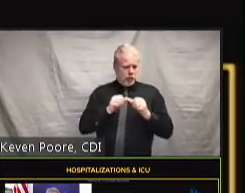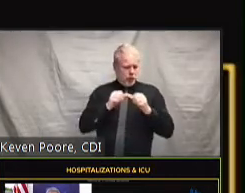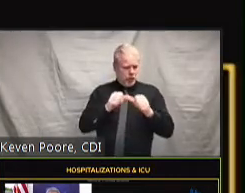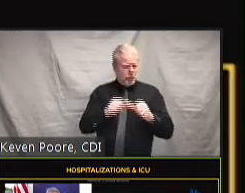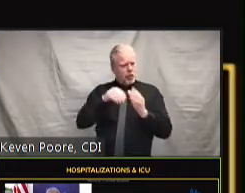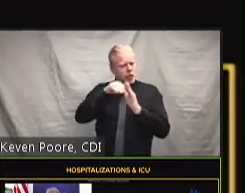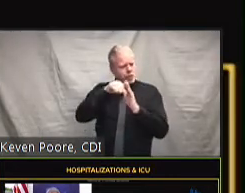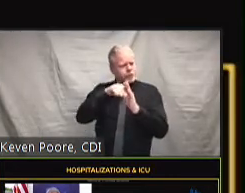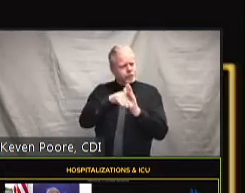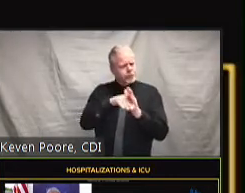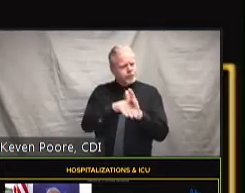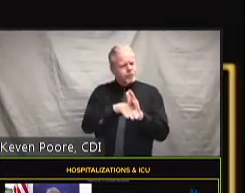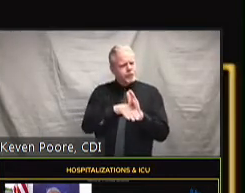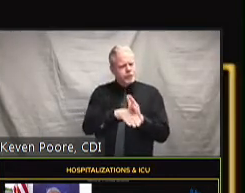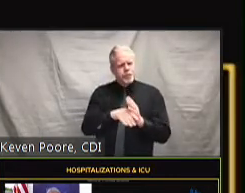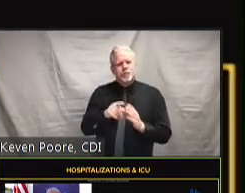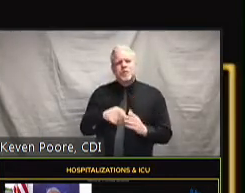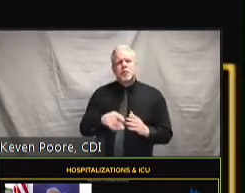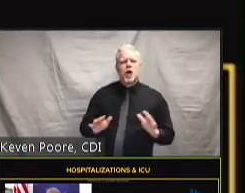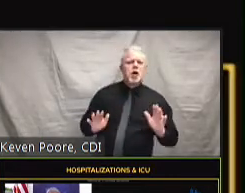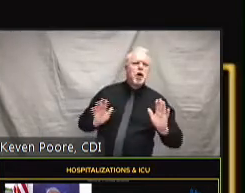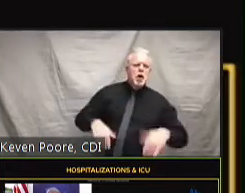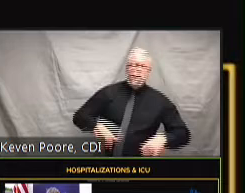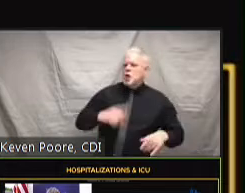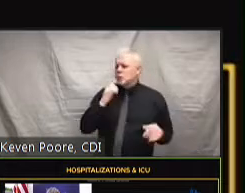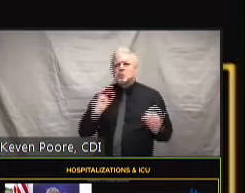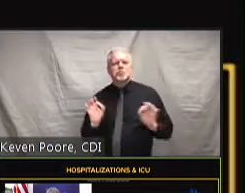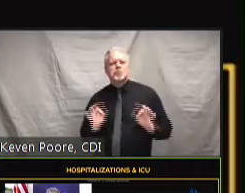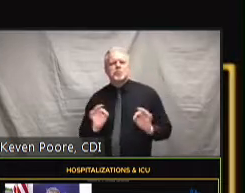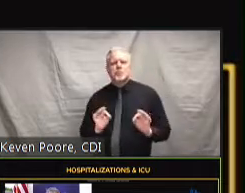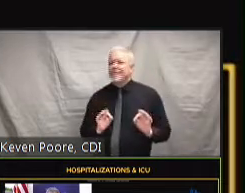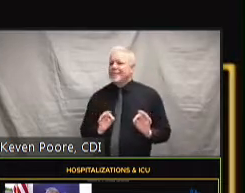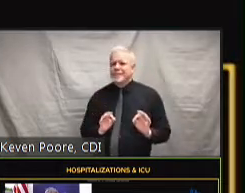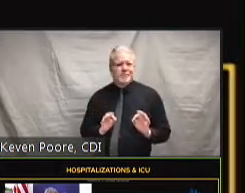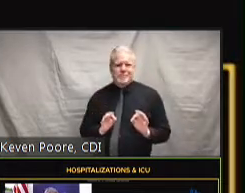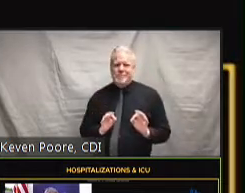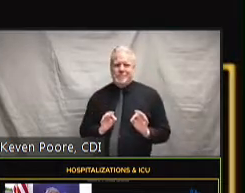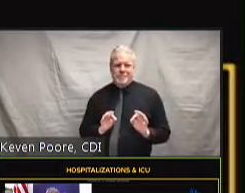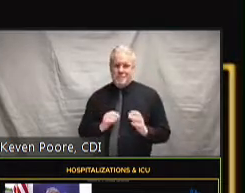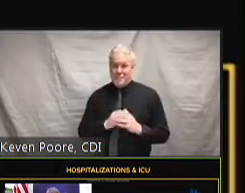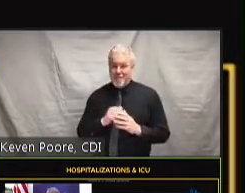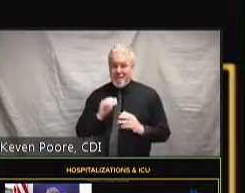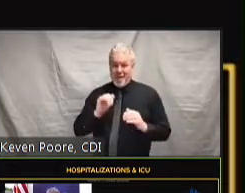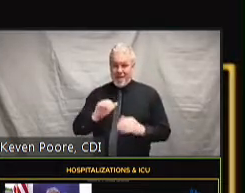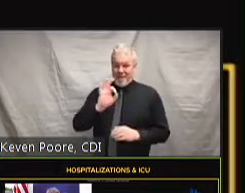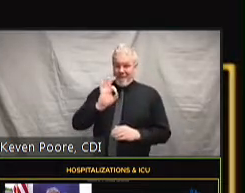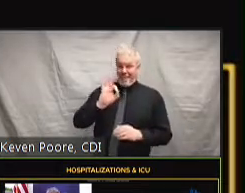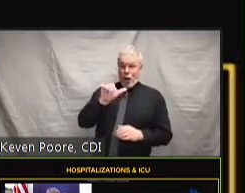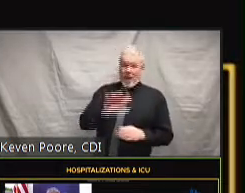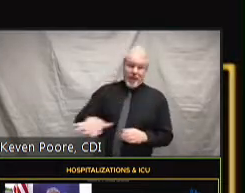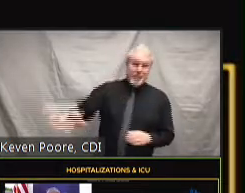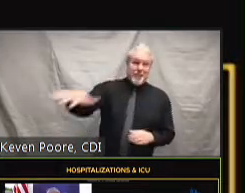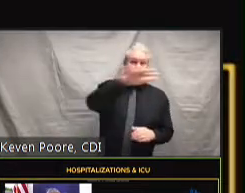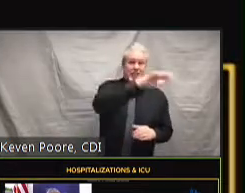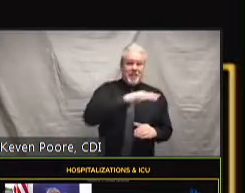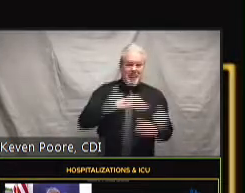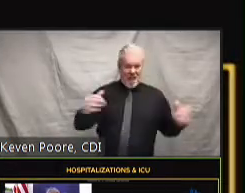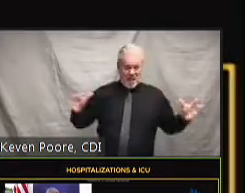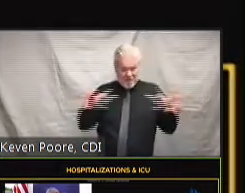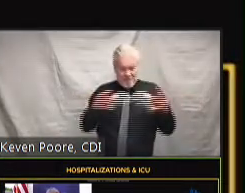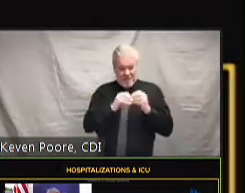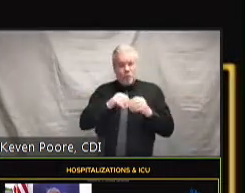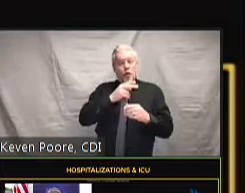in the Finger Lakes region and 119 in the ICU. Comparatively, those numbers were 662